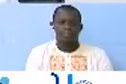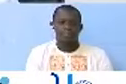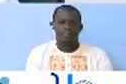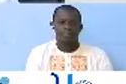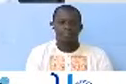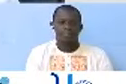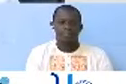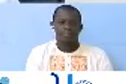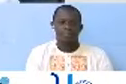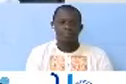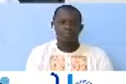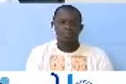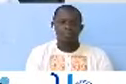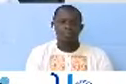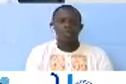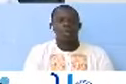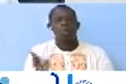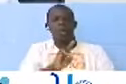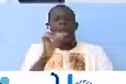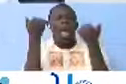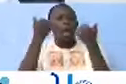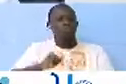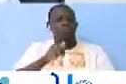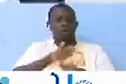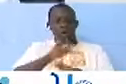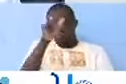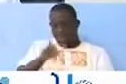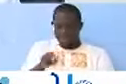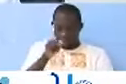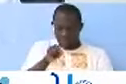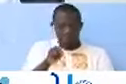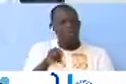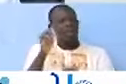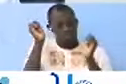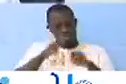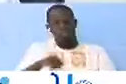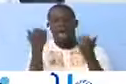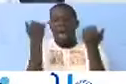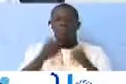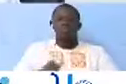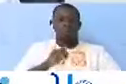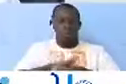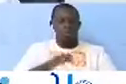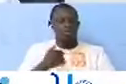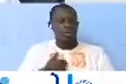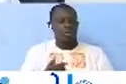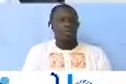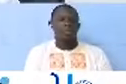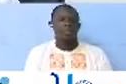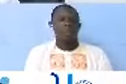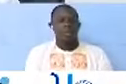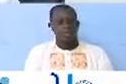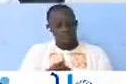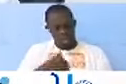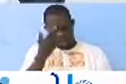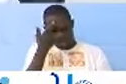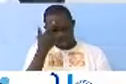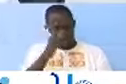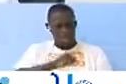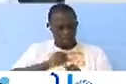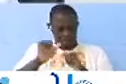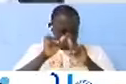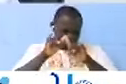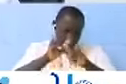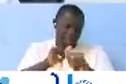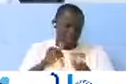What happens to him might also happen to me. Yo, so go for more than stay for your 6. I said, okay, I am